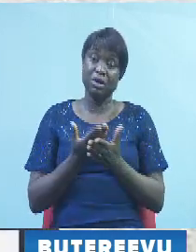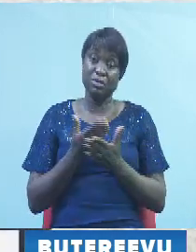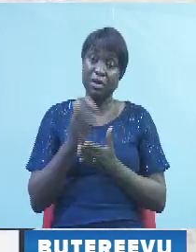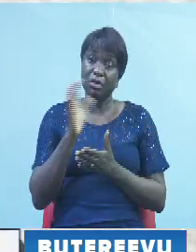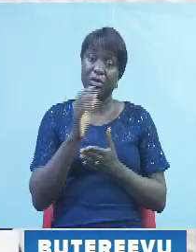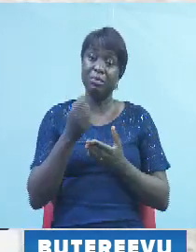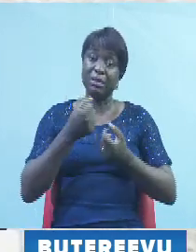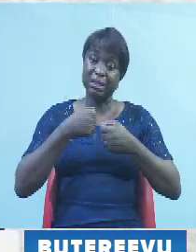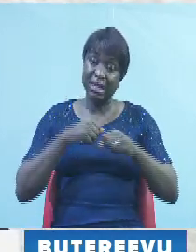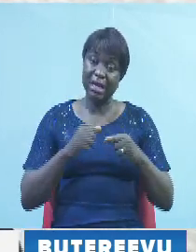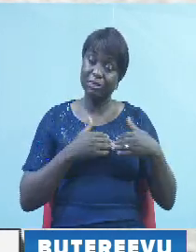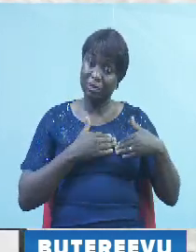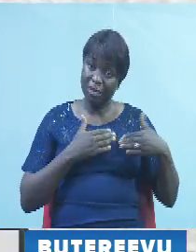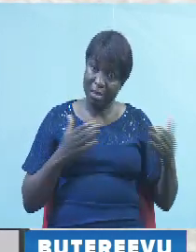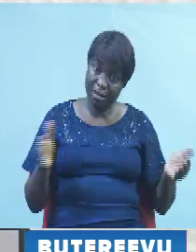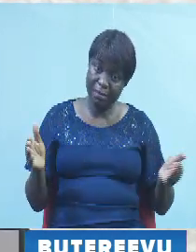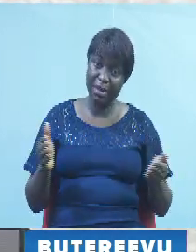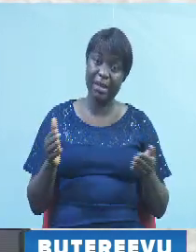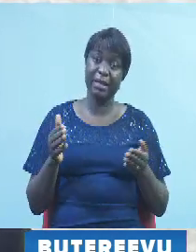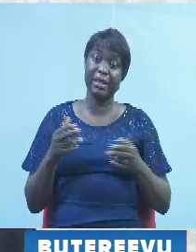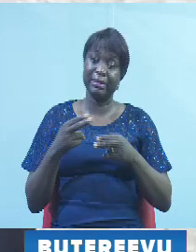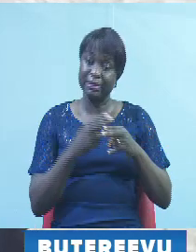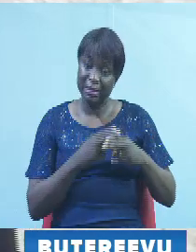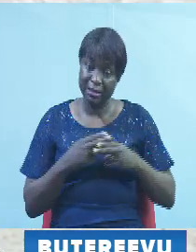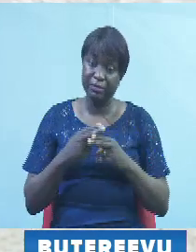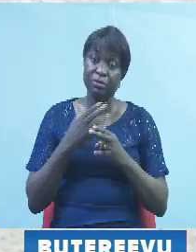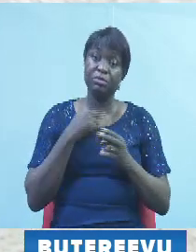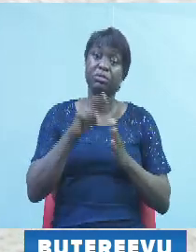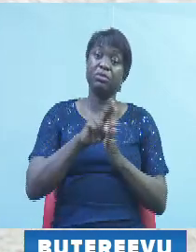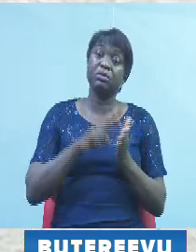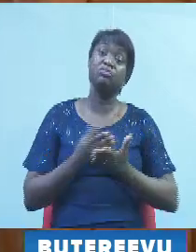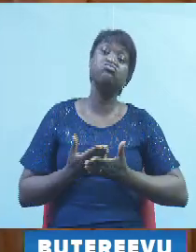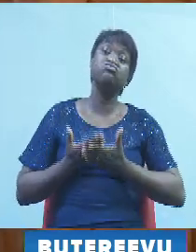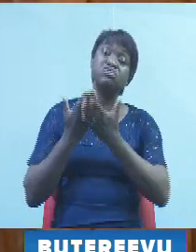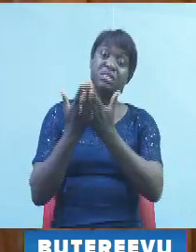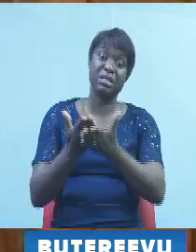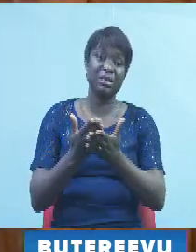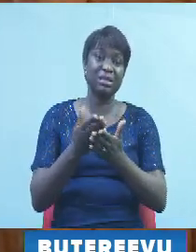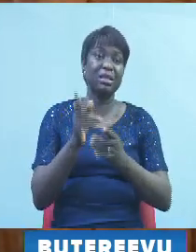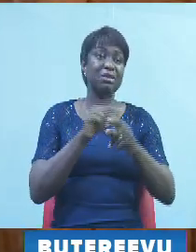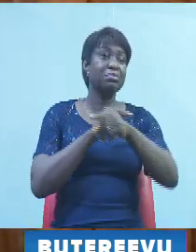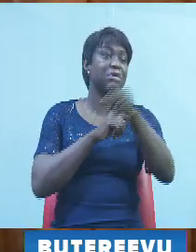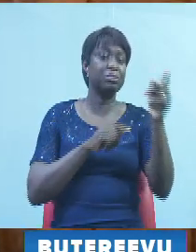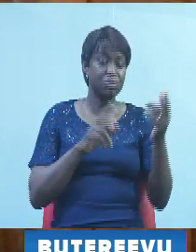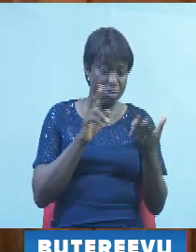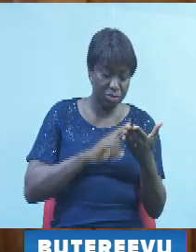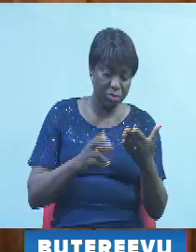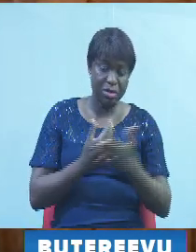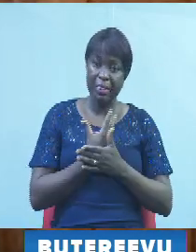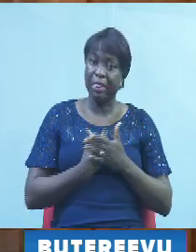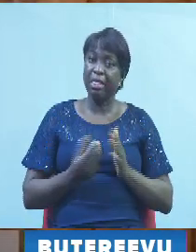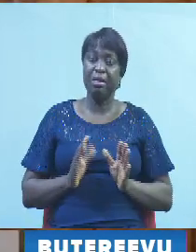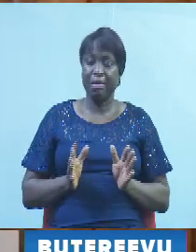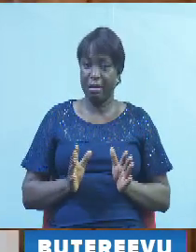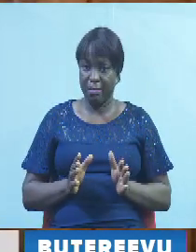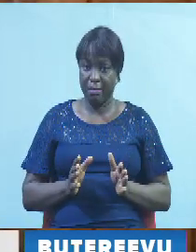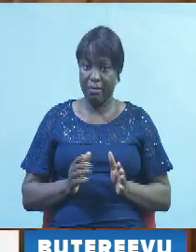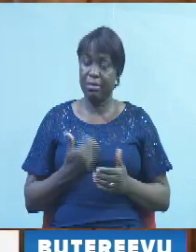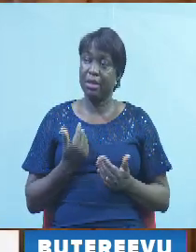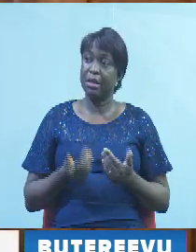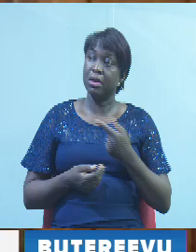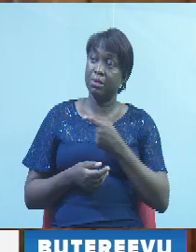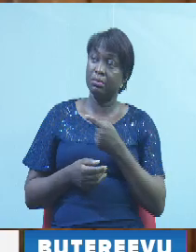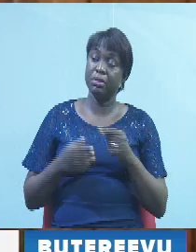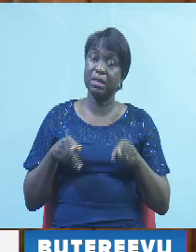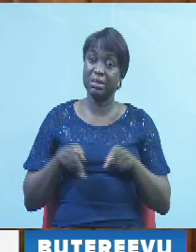kakole n'obwegendereza, kaleete alipoota etaakutule bantu mitima. Njagala okukubira omulanga akakiiko kano nga